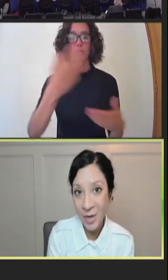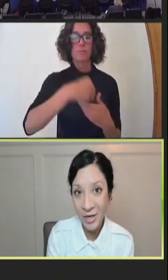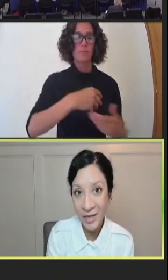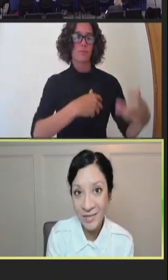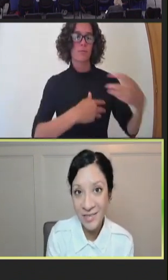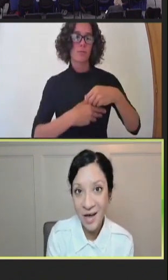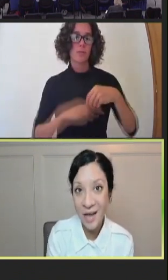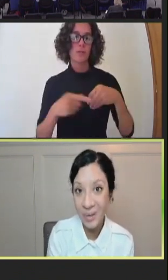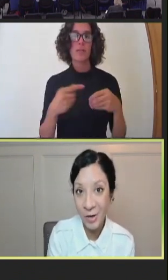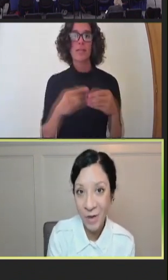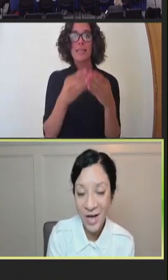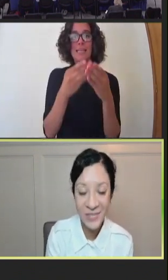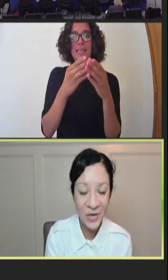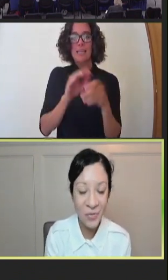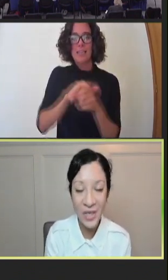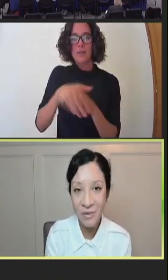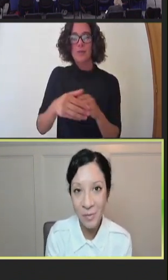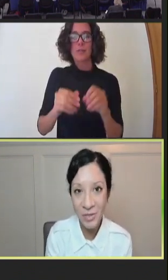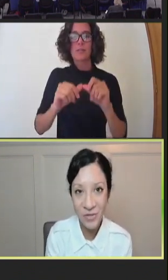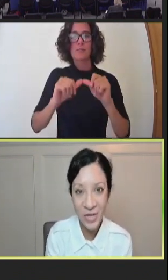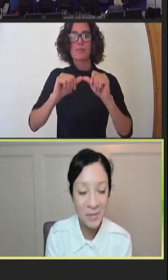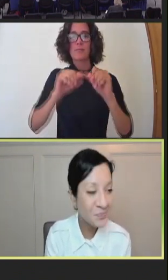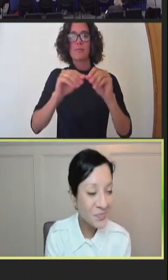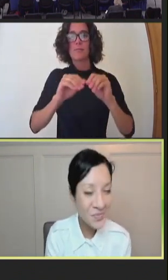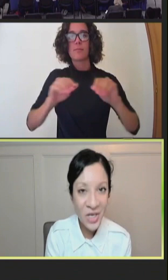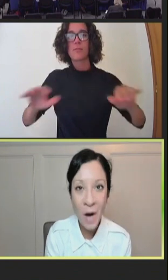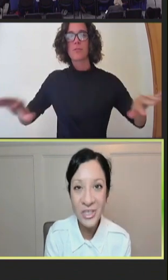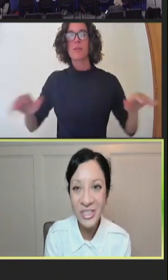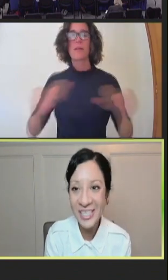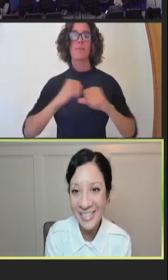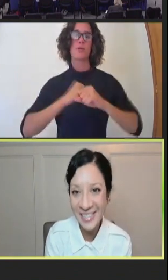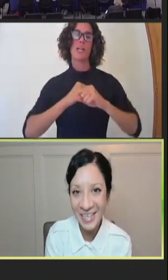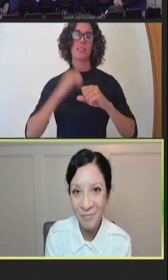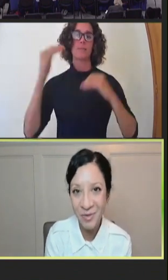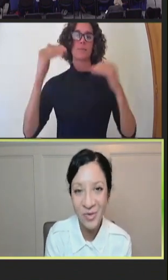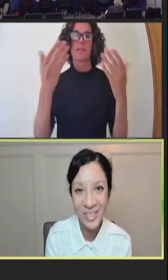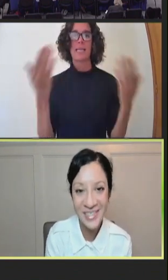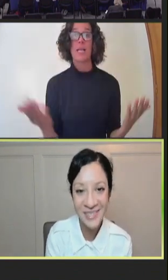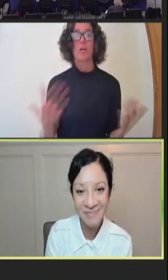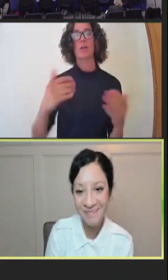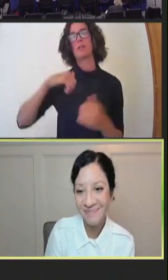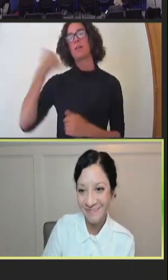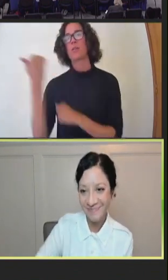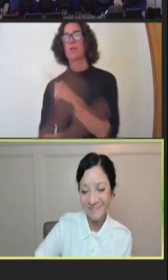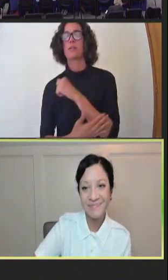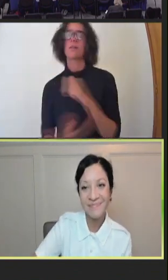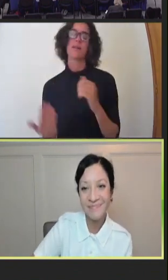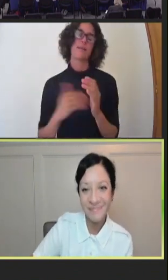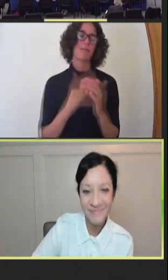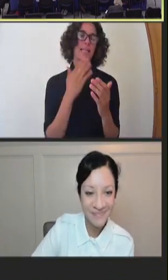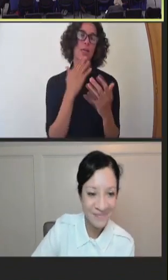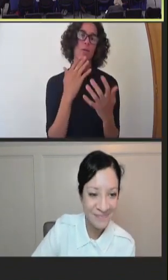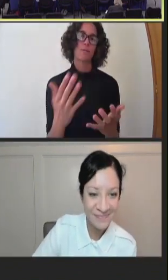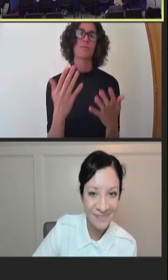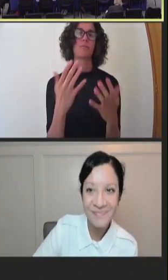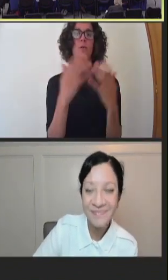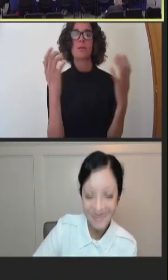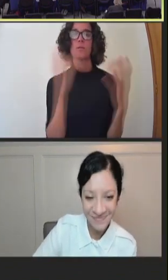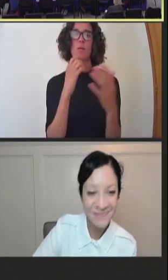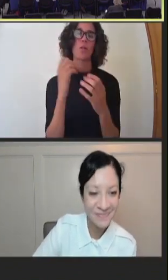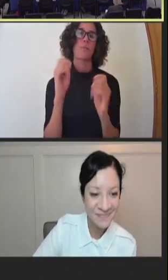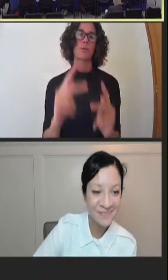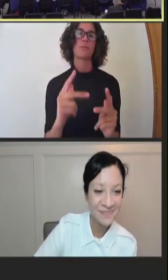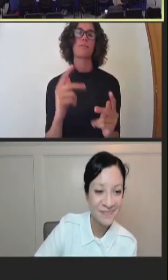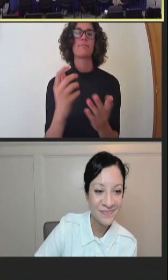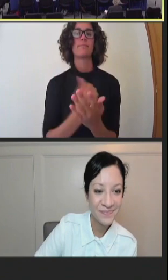protect Americans here and abroad. So thank you very much for the opportunity to say a couple of words. Thank you. Next